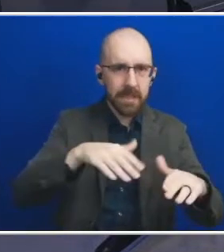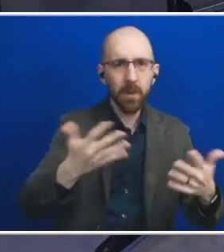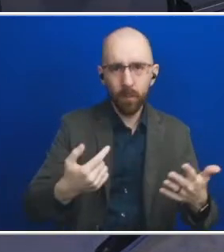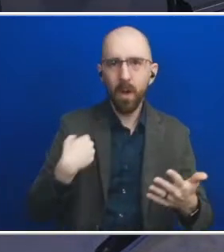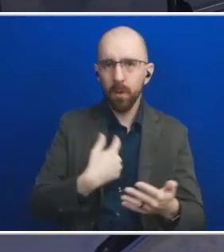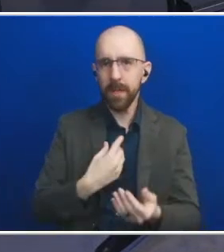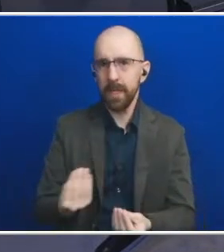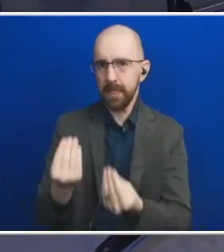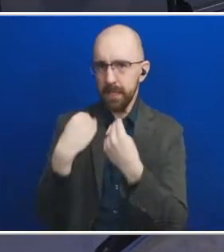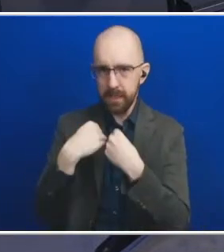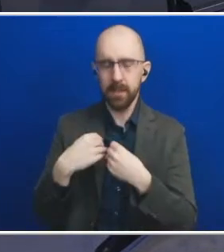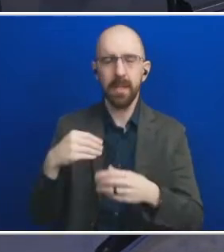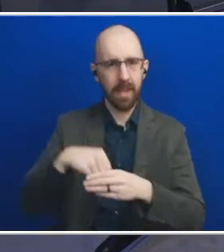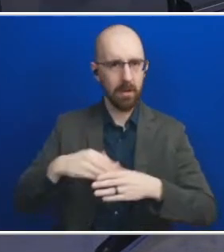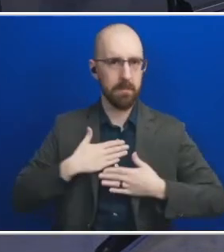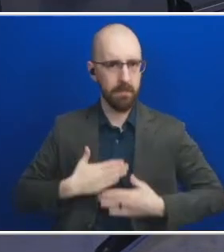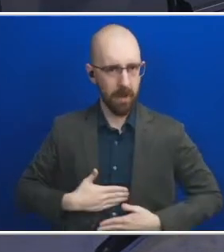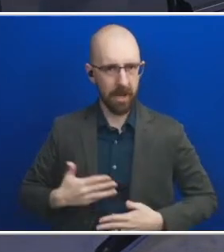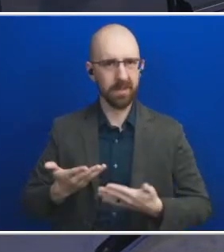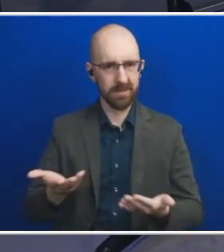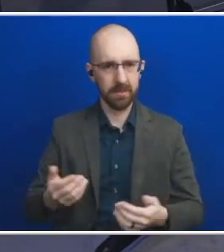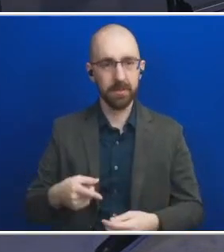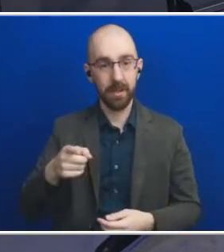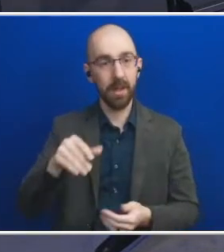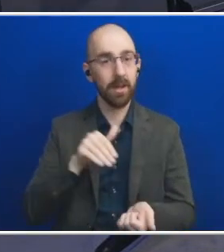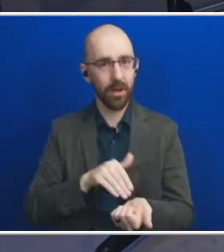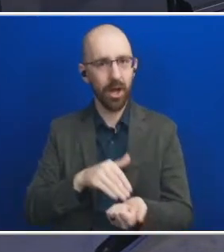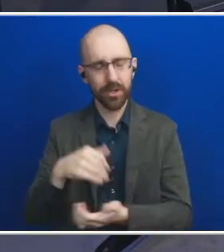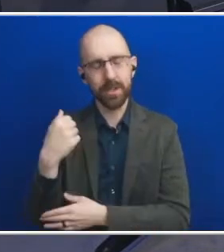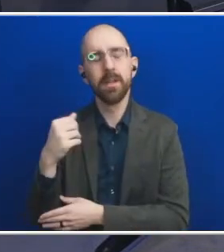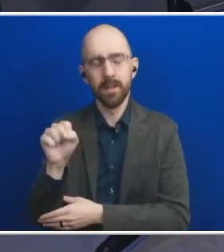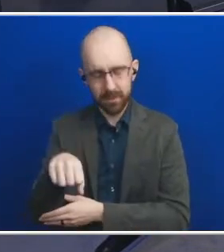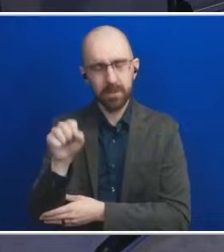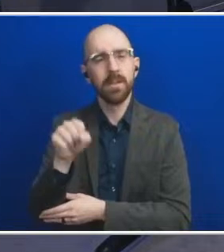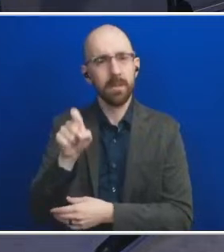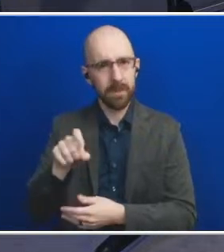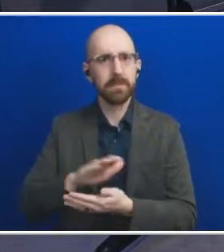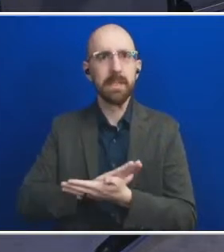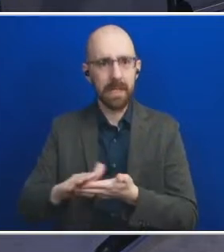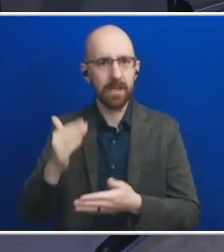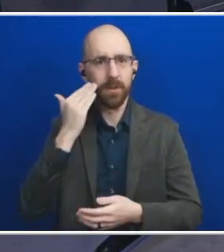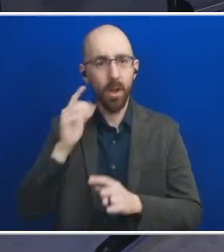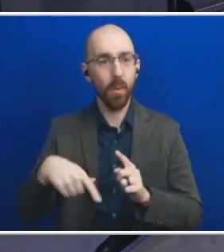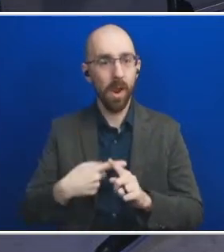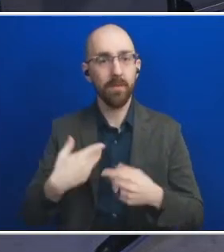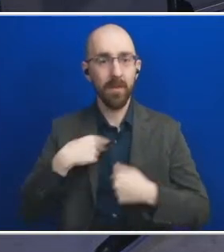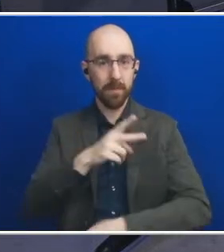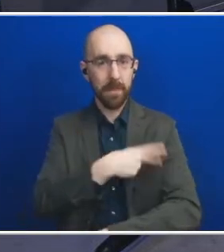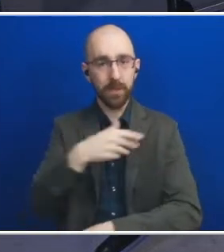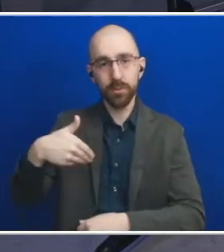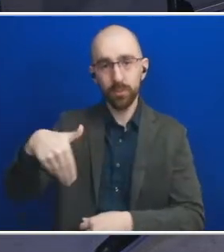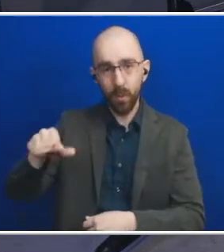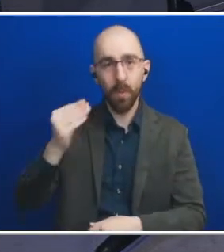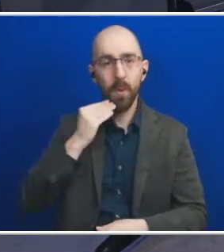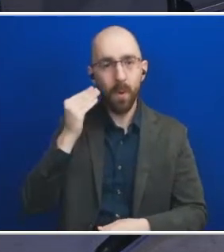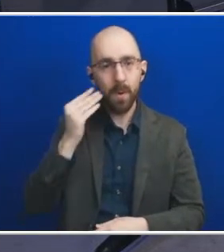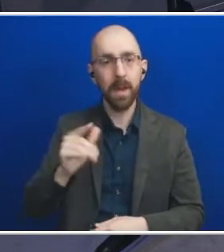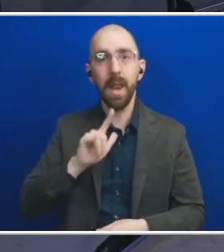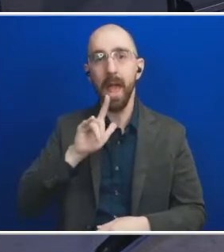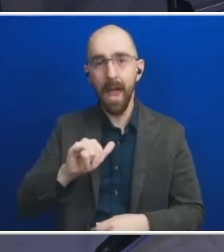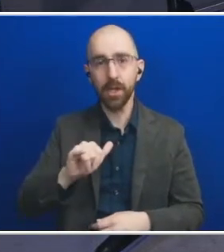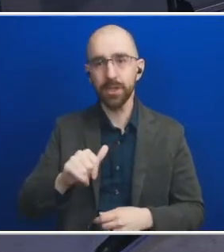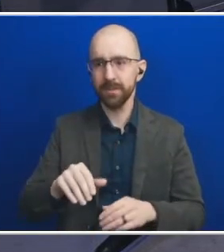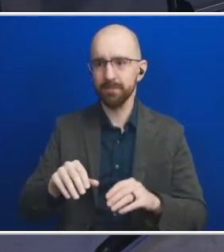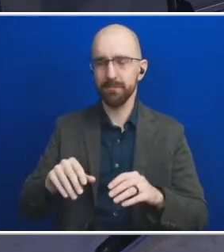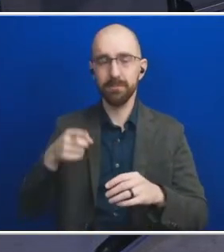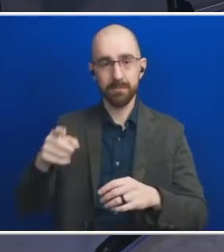Dr. Ashcraft is like shaking his head. It must be really refreshing to know that when you have a patient goes home and actually, puts to action, you're sending them